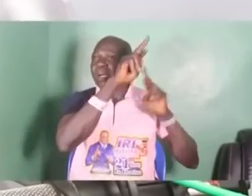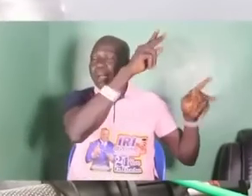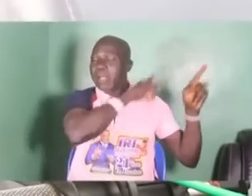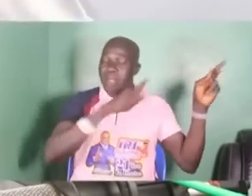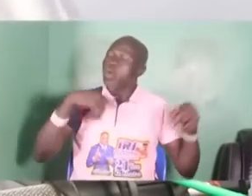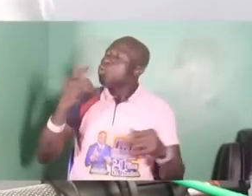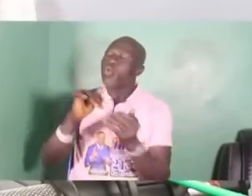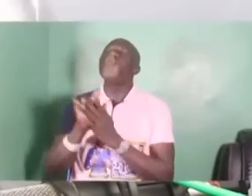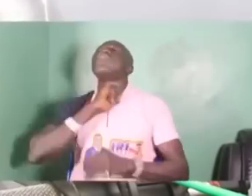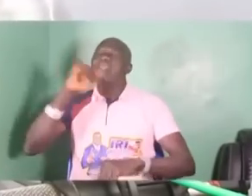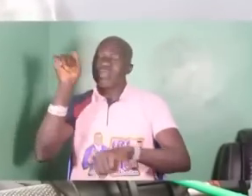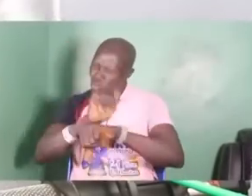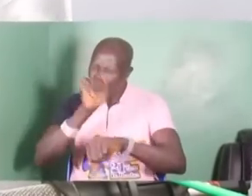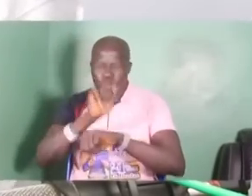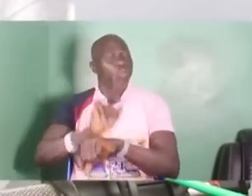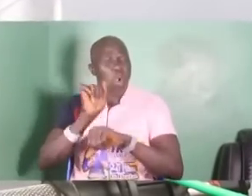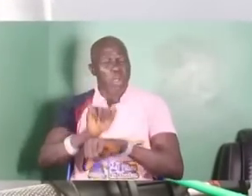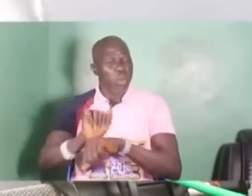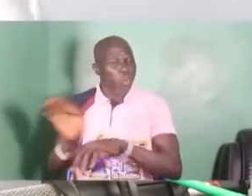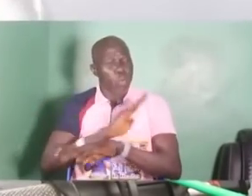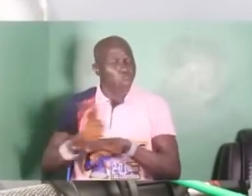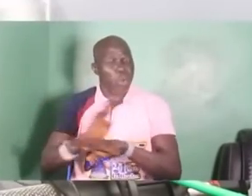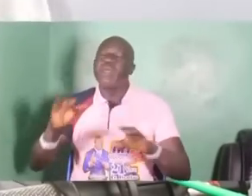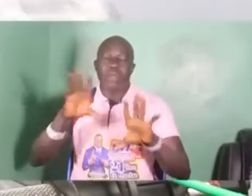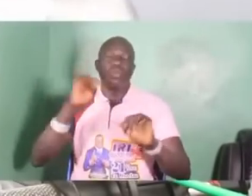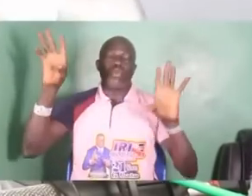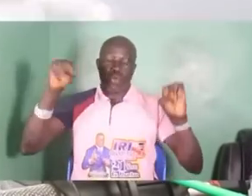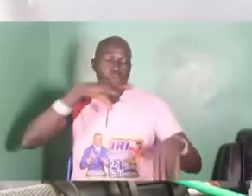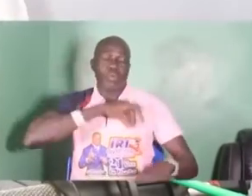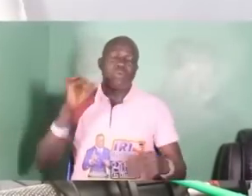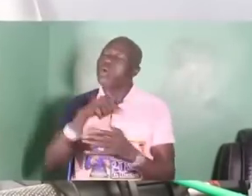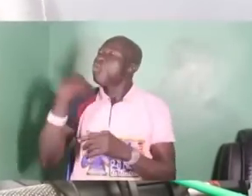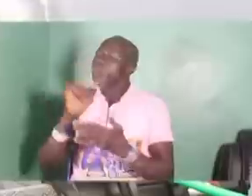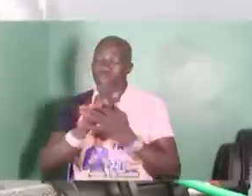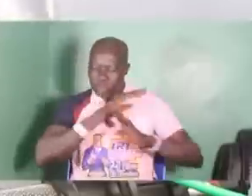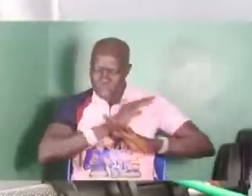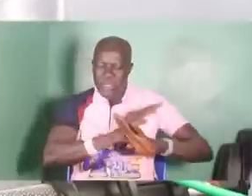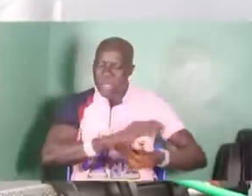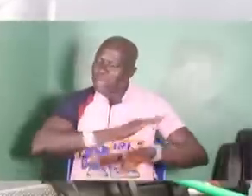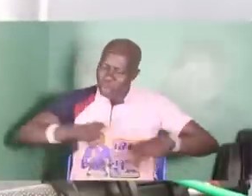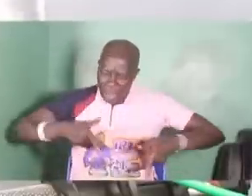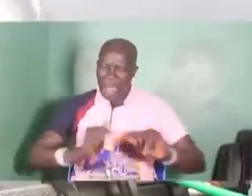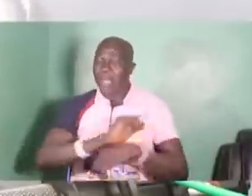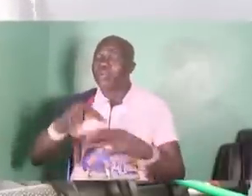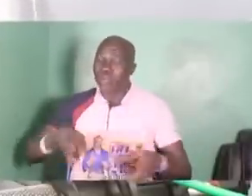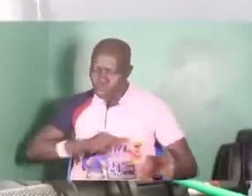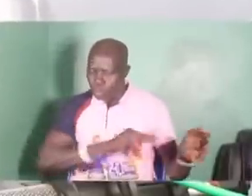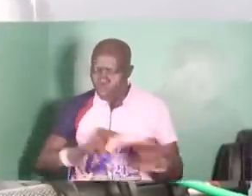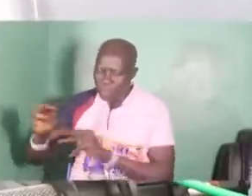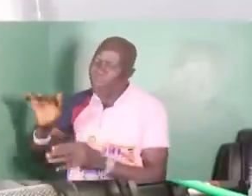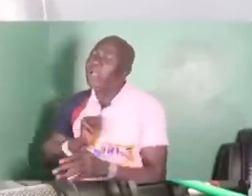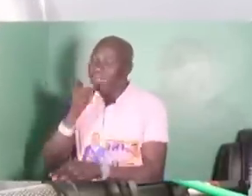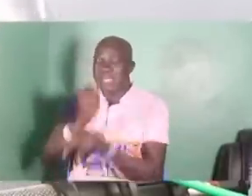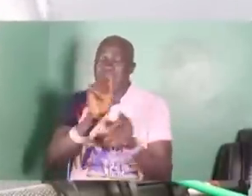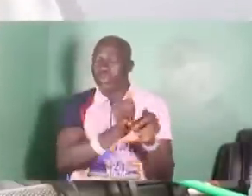ni ilesha ilesha potakot 1 potakot 2 potakot 2 potakot 3 potakot 3 abeokuta 1 abeokuta 1 abeokuta 2 abeokuta 3 abeokuta